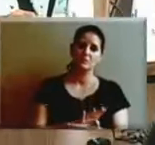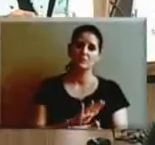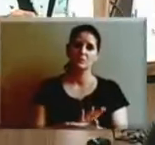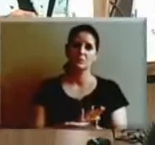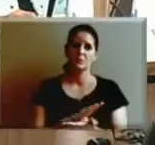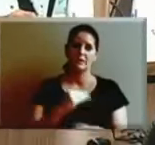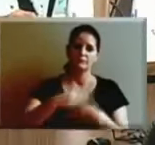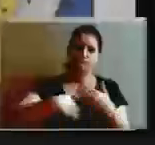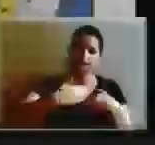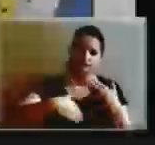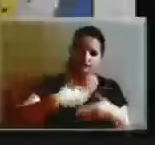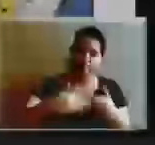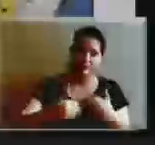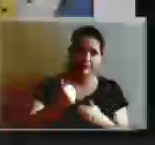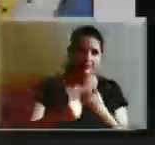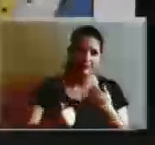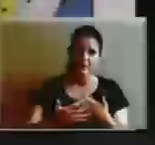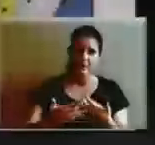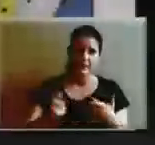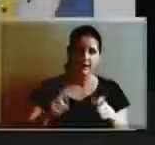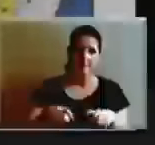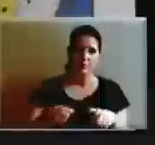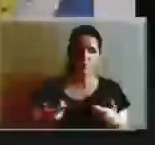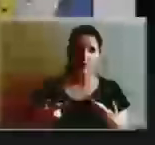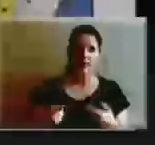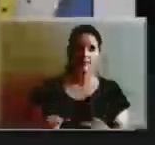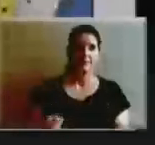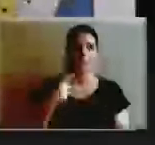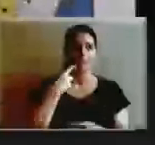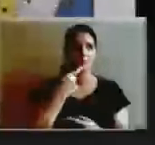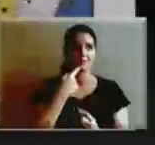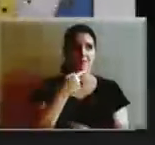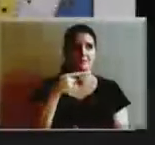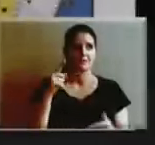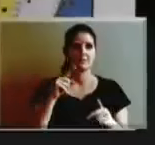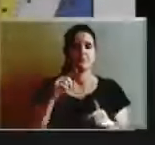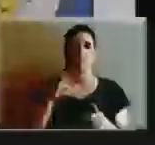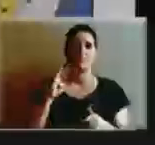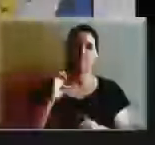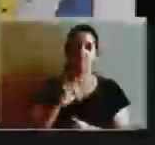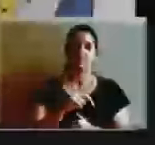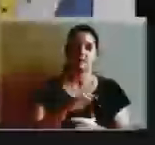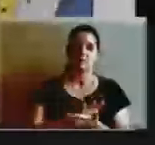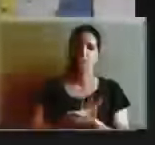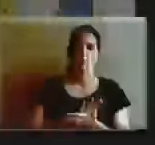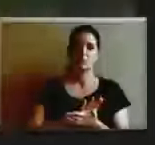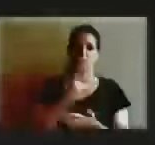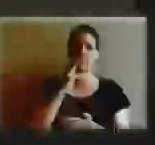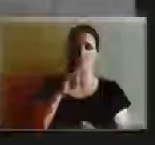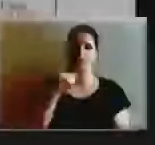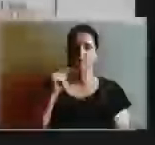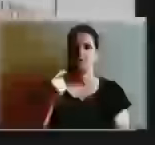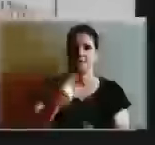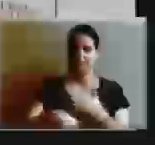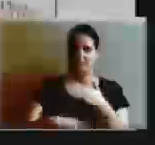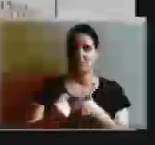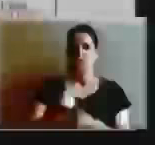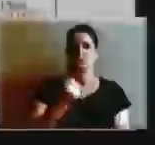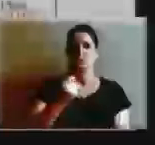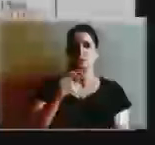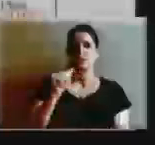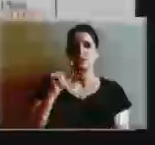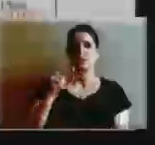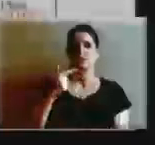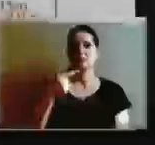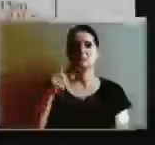the processes and procedures that are in place for a successful back to school on Tuesday, August 20th.